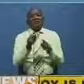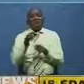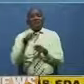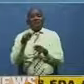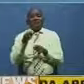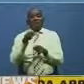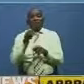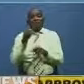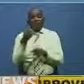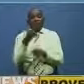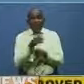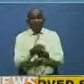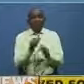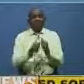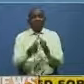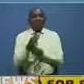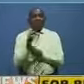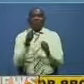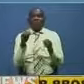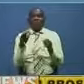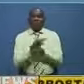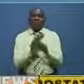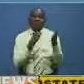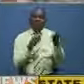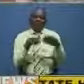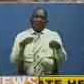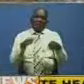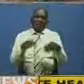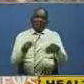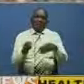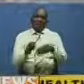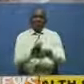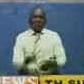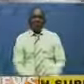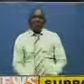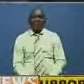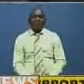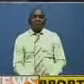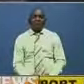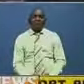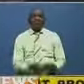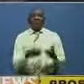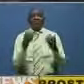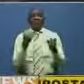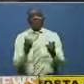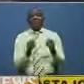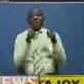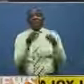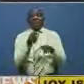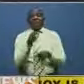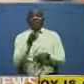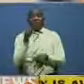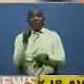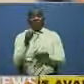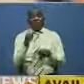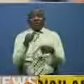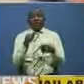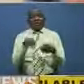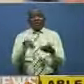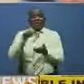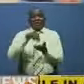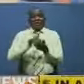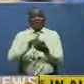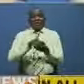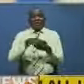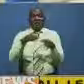Wa. Every day is now a market day. We are currently at the Wa Central Market. Though